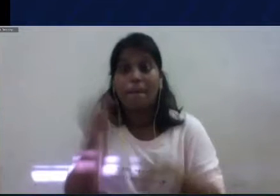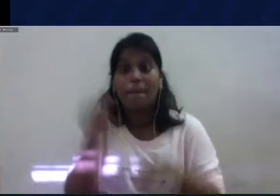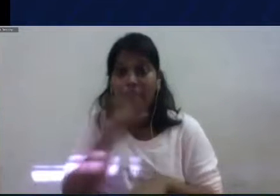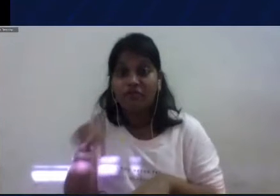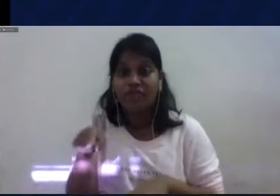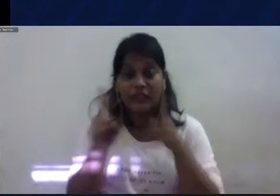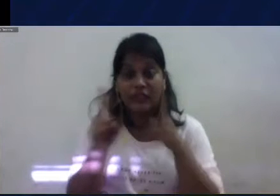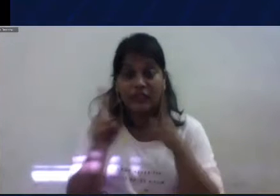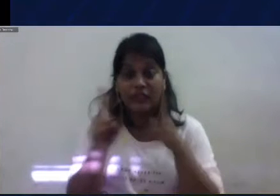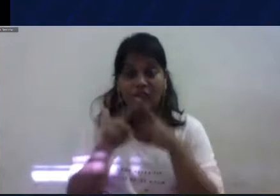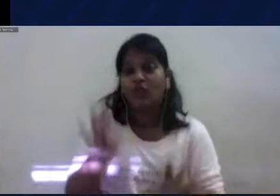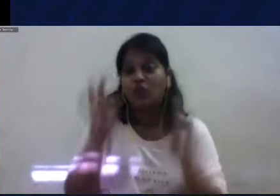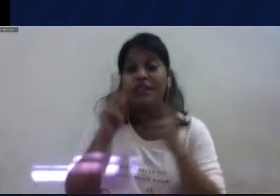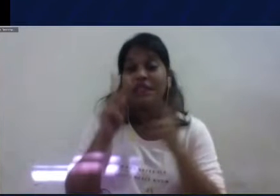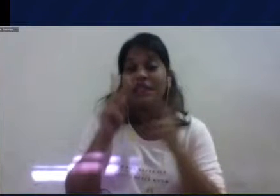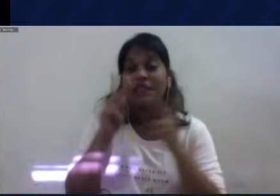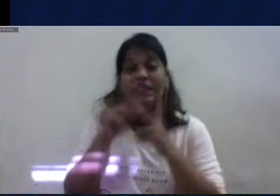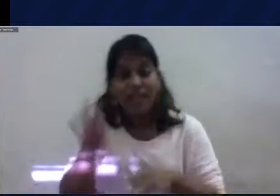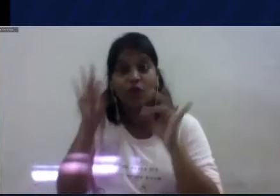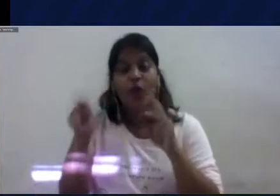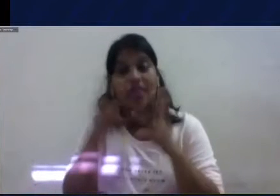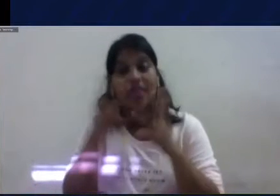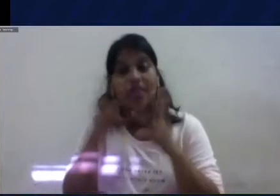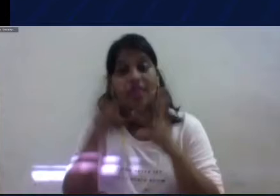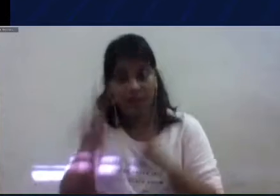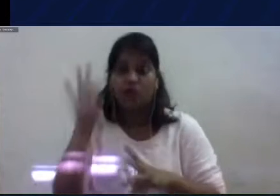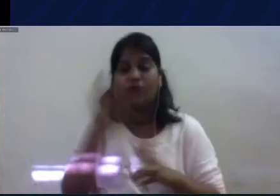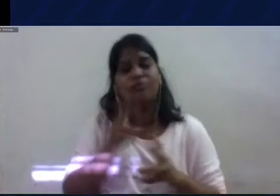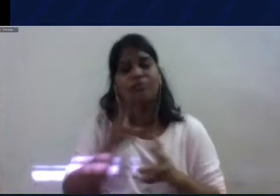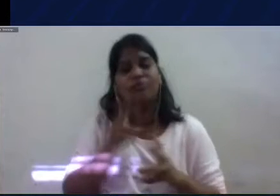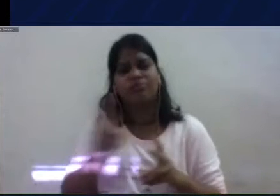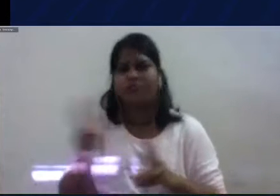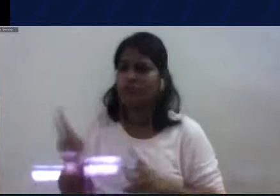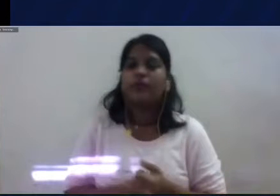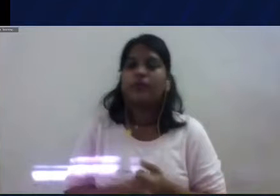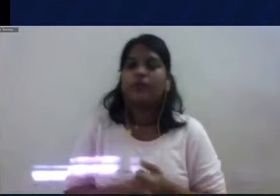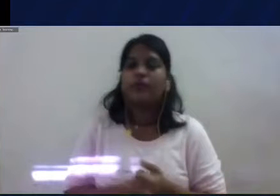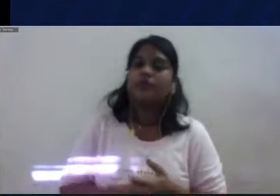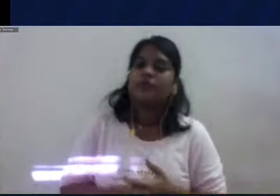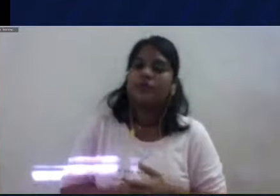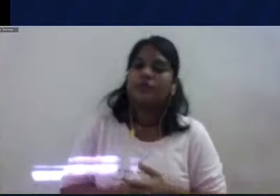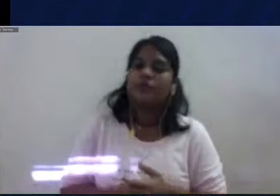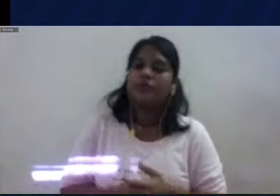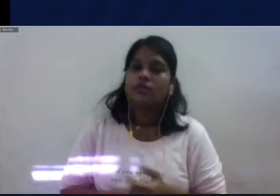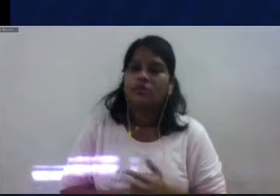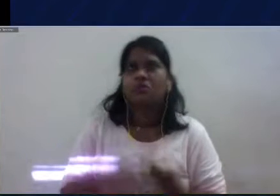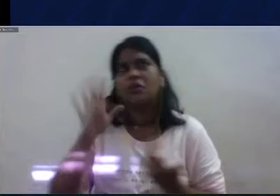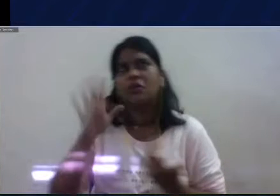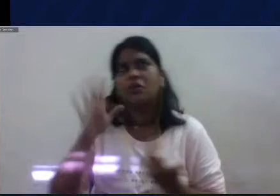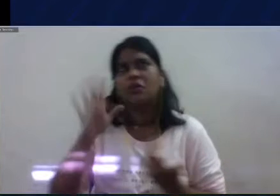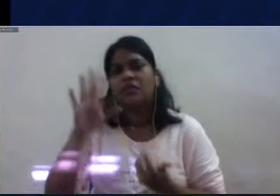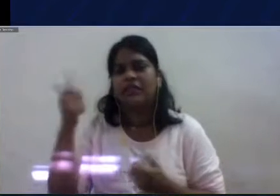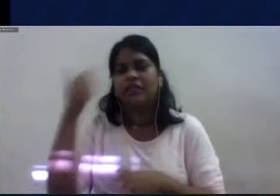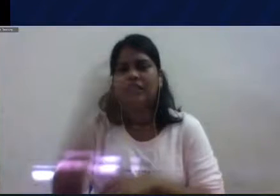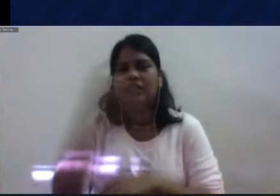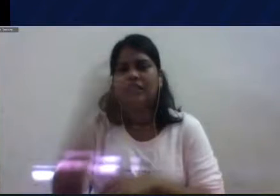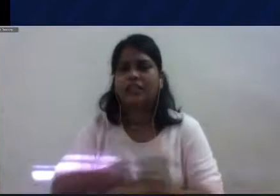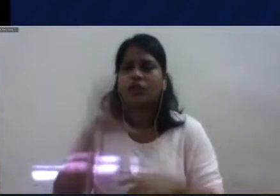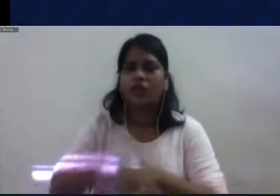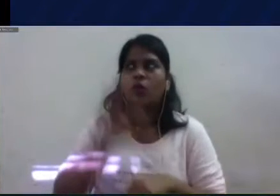is the first choice, which is the second choice, which is the third choice, etc., etc., etc. And over about 5-6 days, we captured